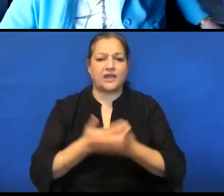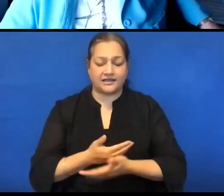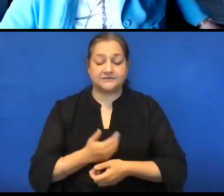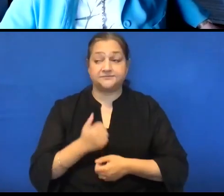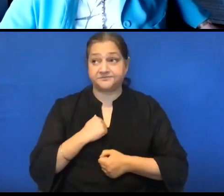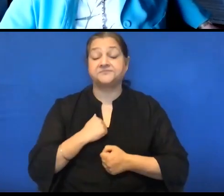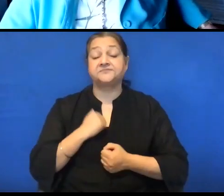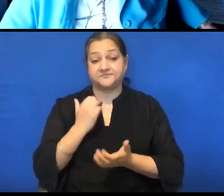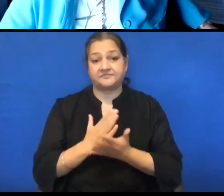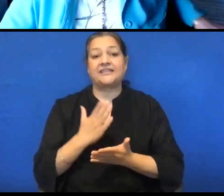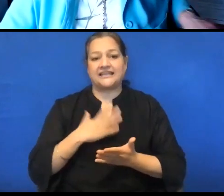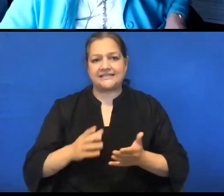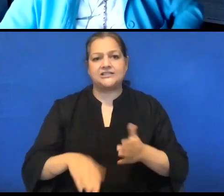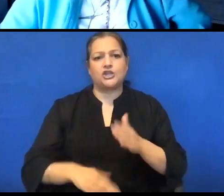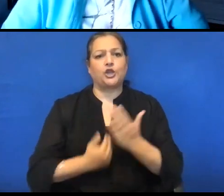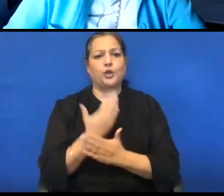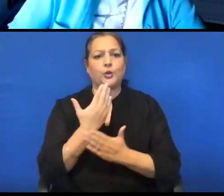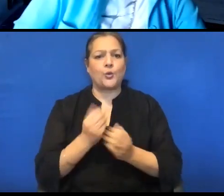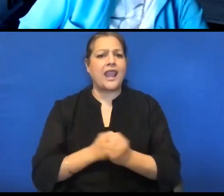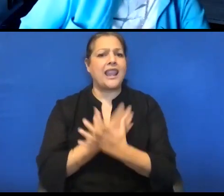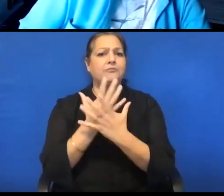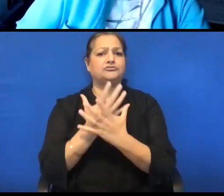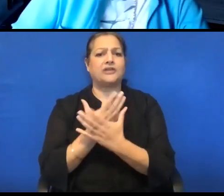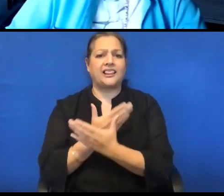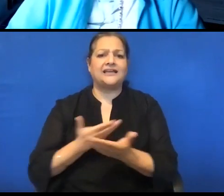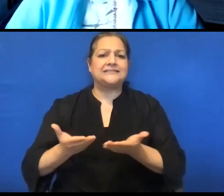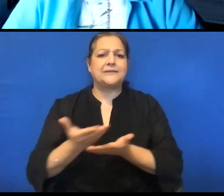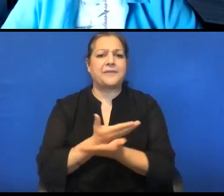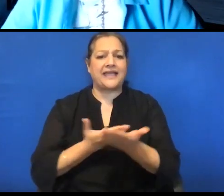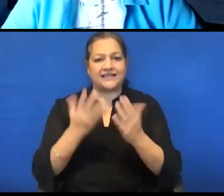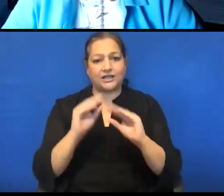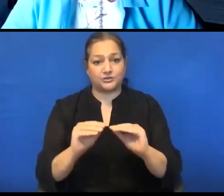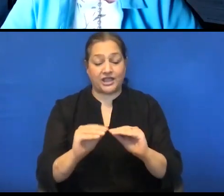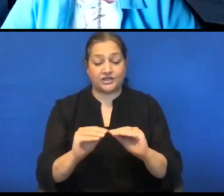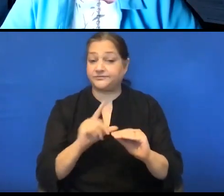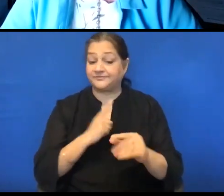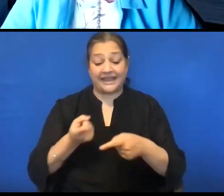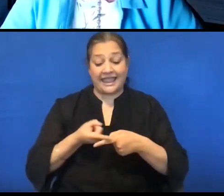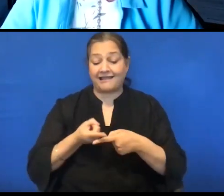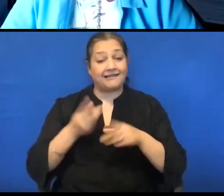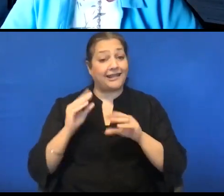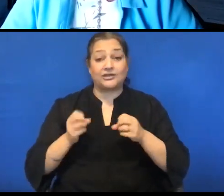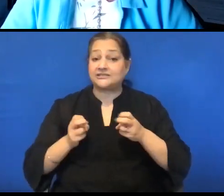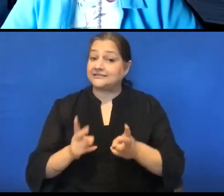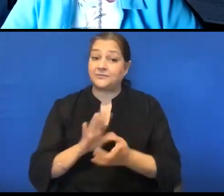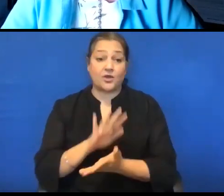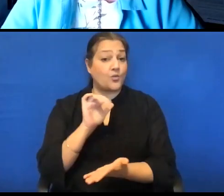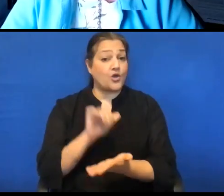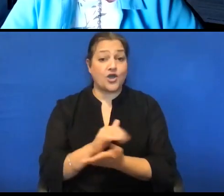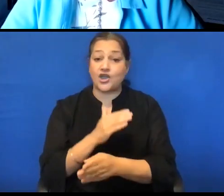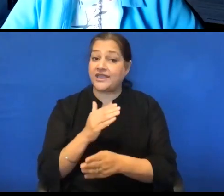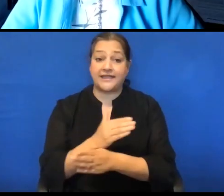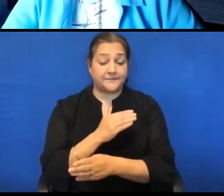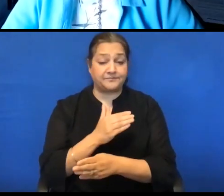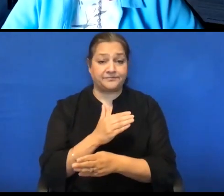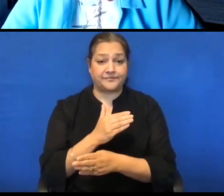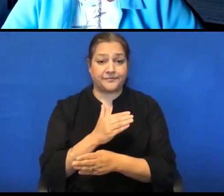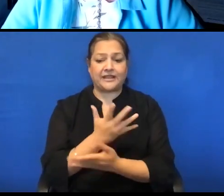liberal debate on education. England's education system just isn't working for so many children and young